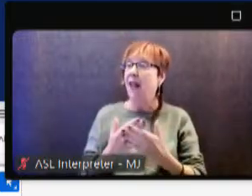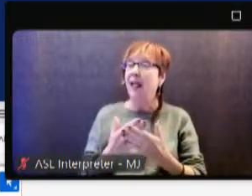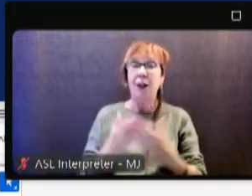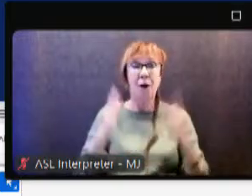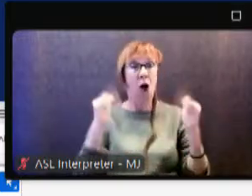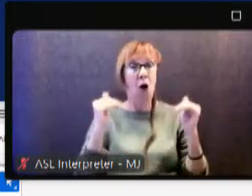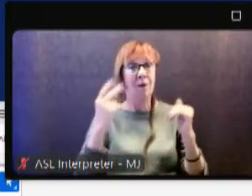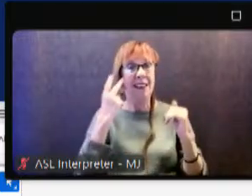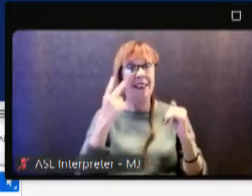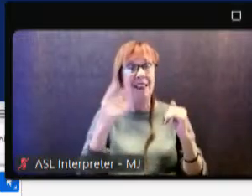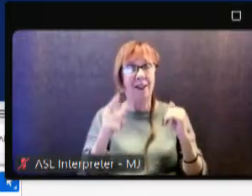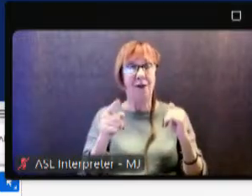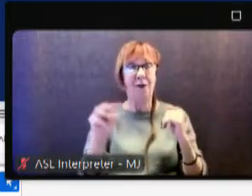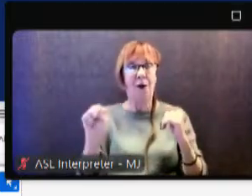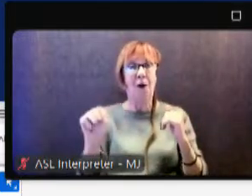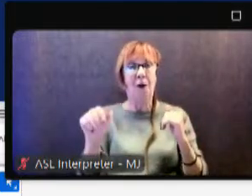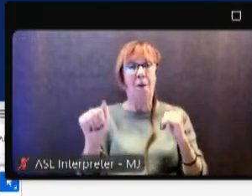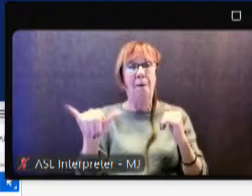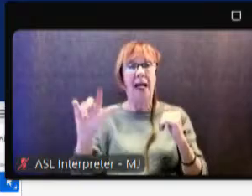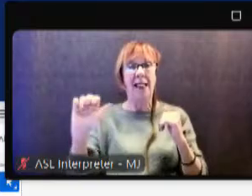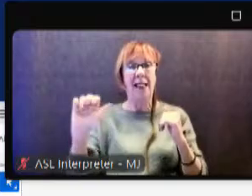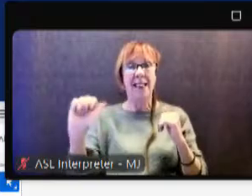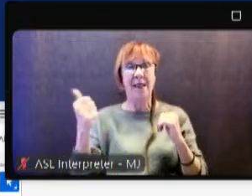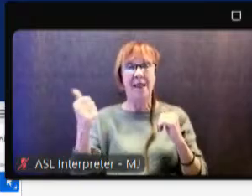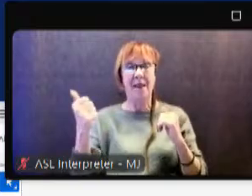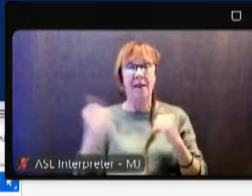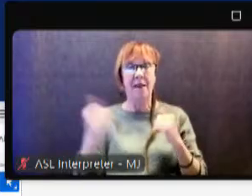see you on May 10th.